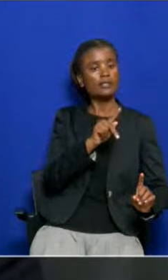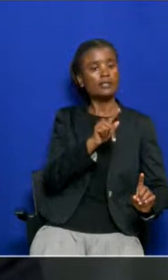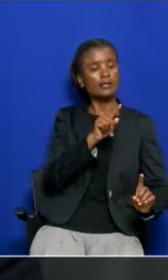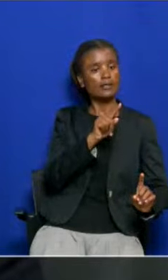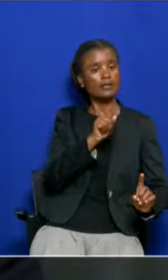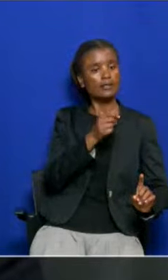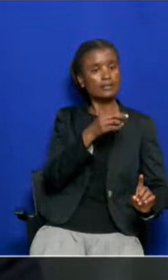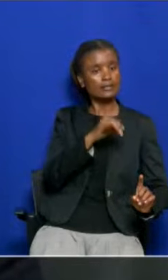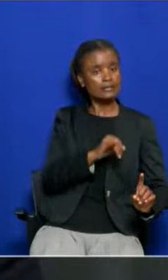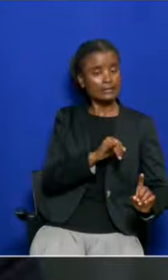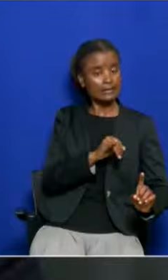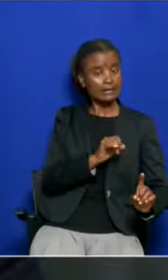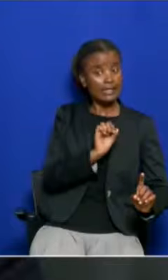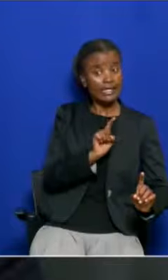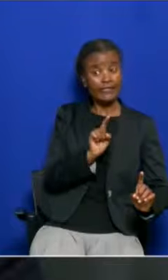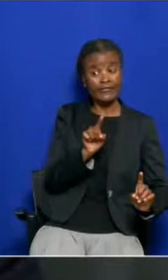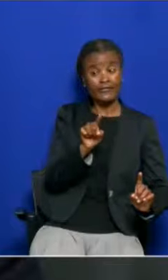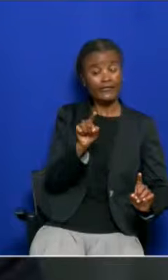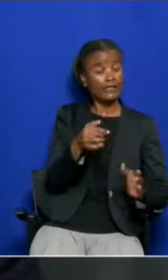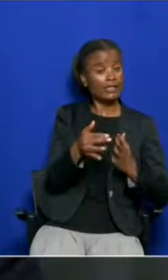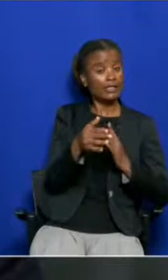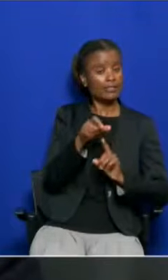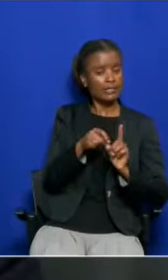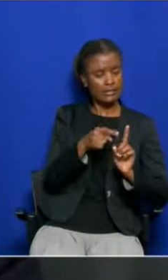known to him had been arrested that morning. Yes.